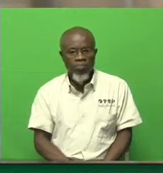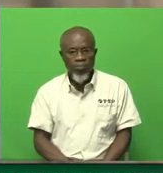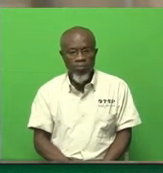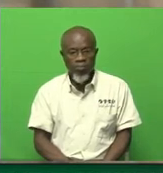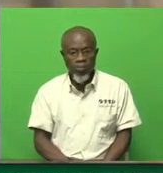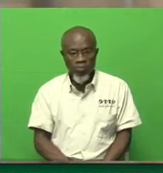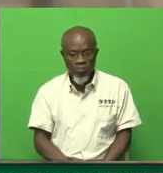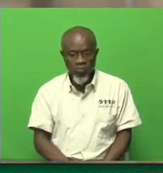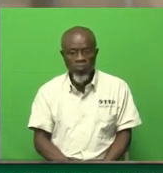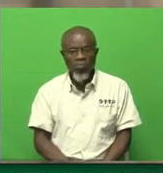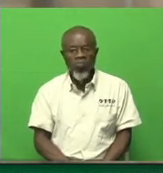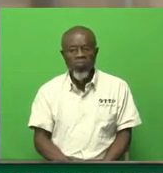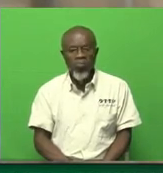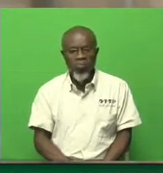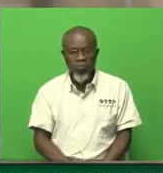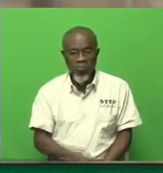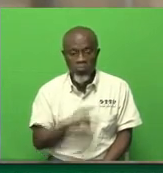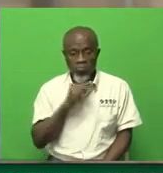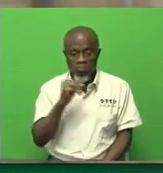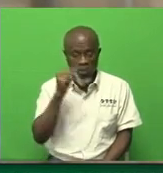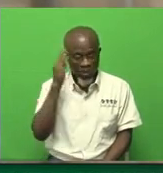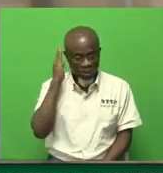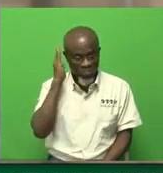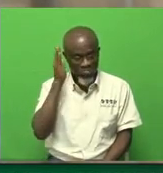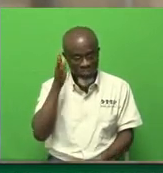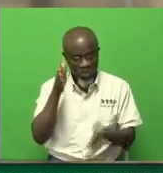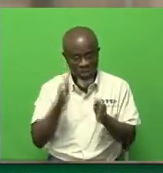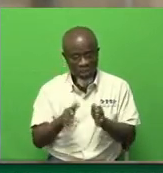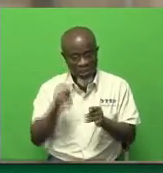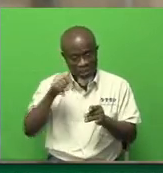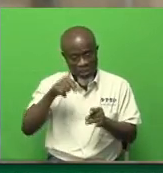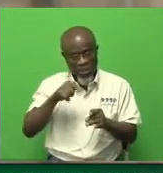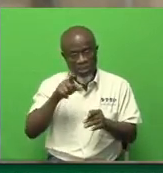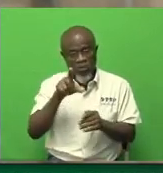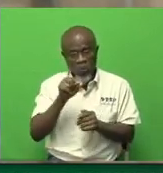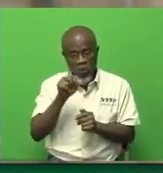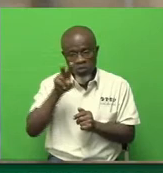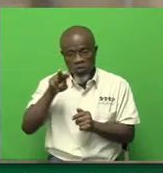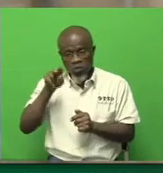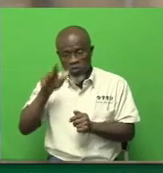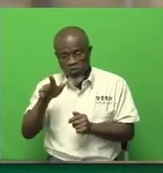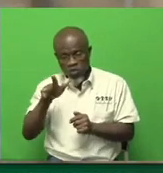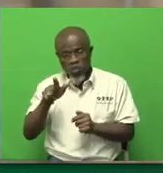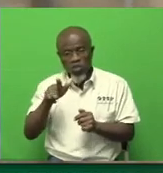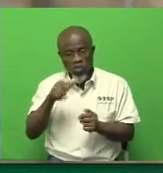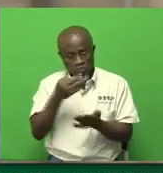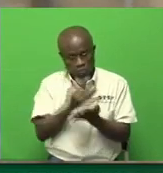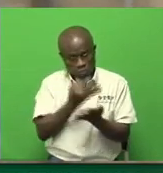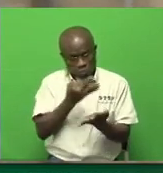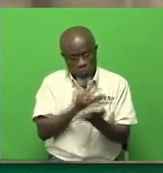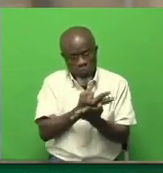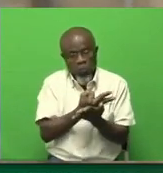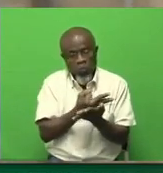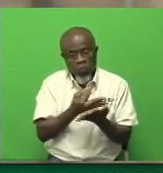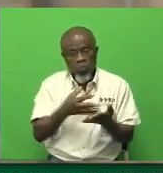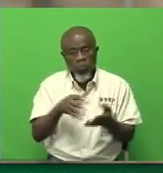madame speaker in this 2023 fiscal package 300